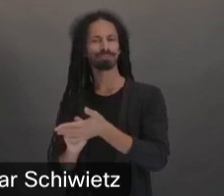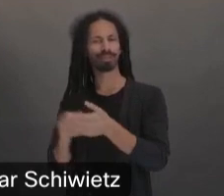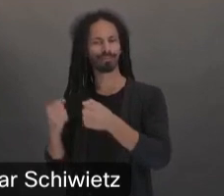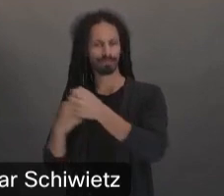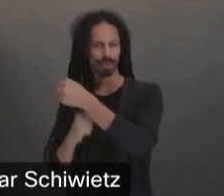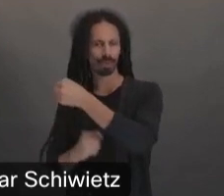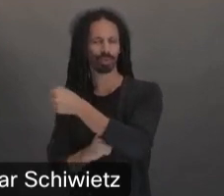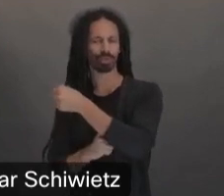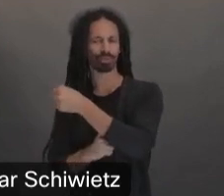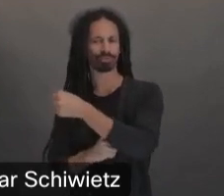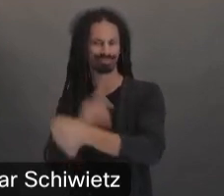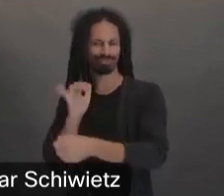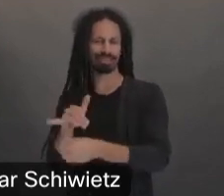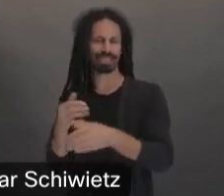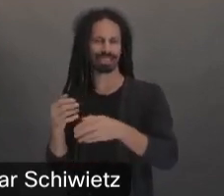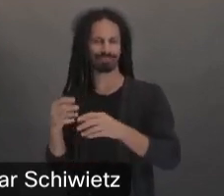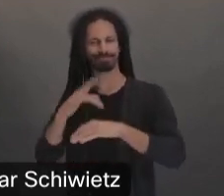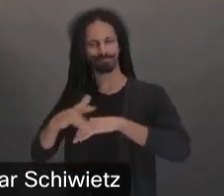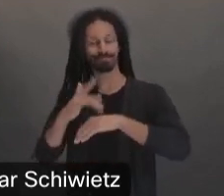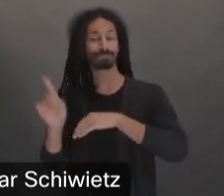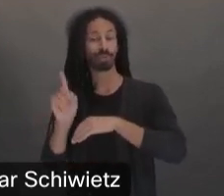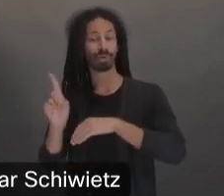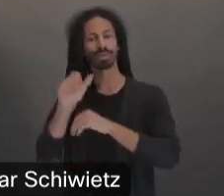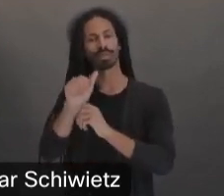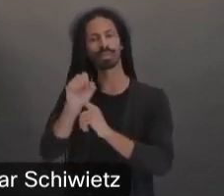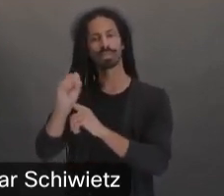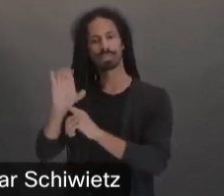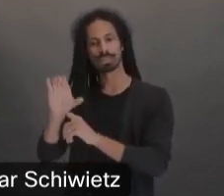the ASC website.